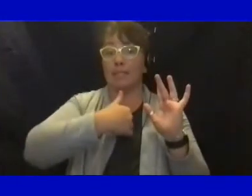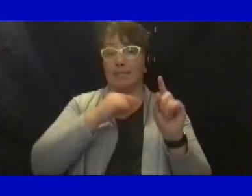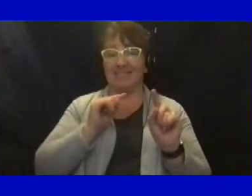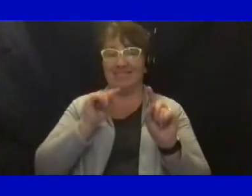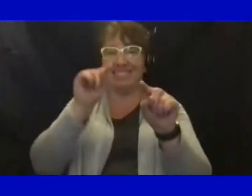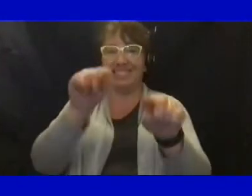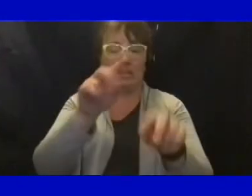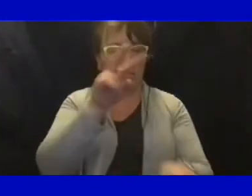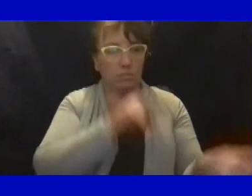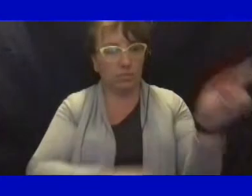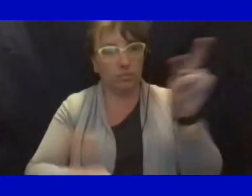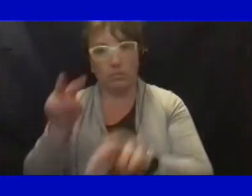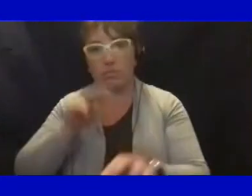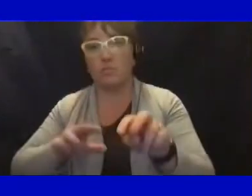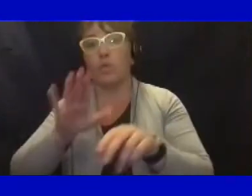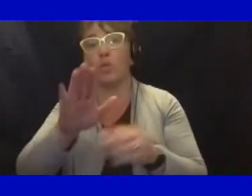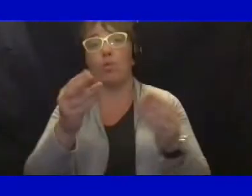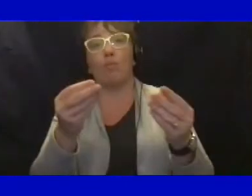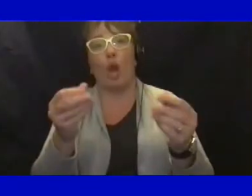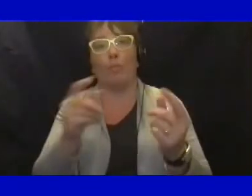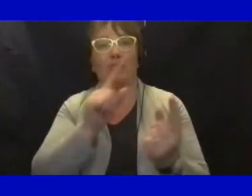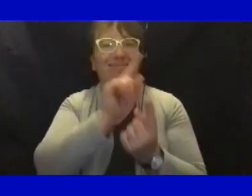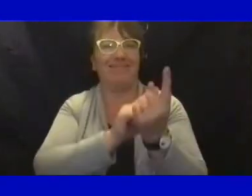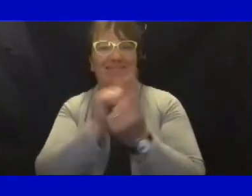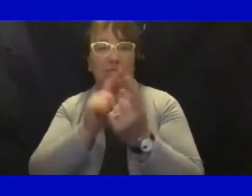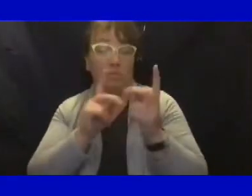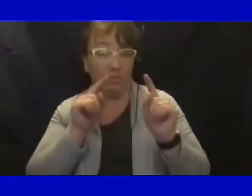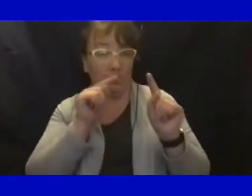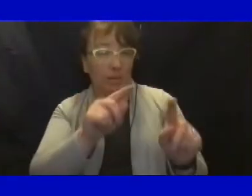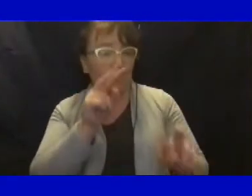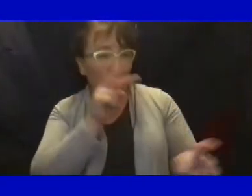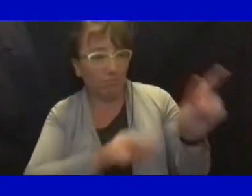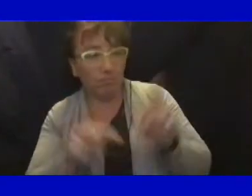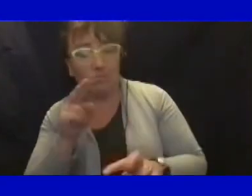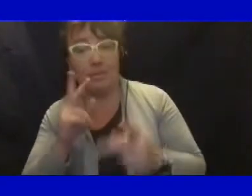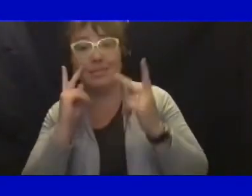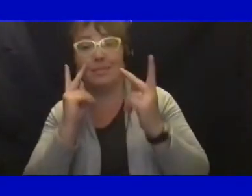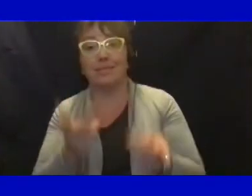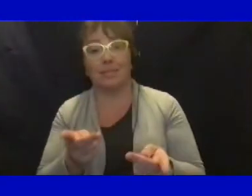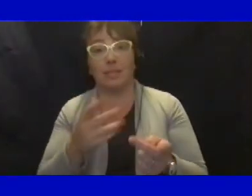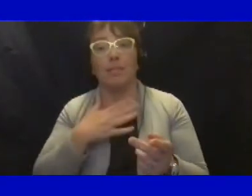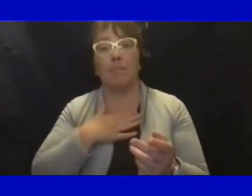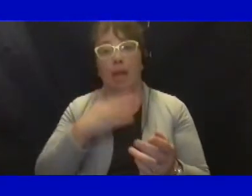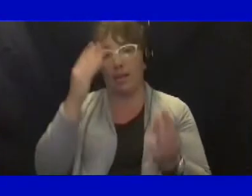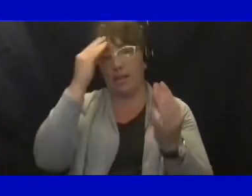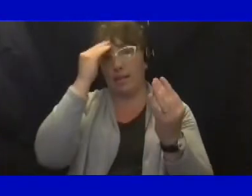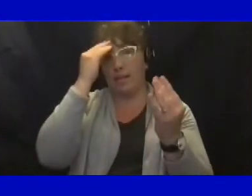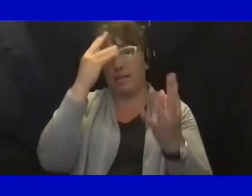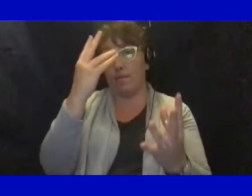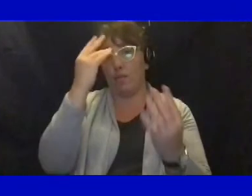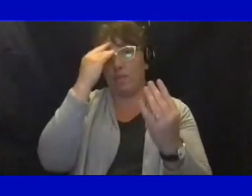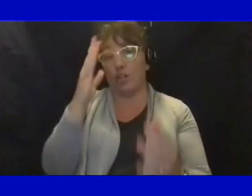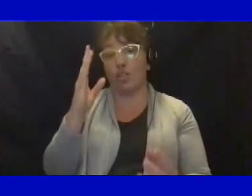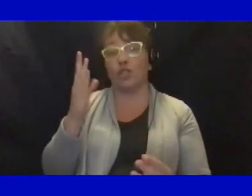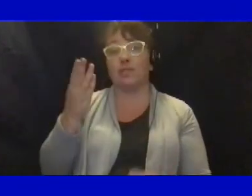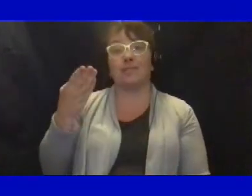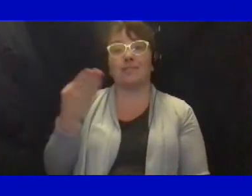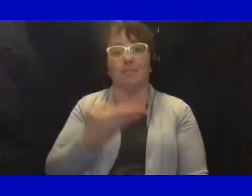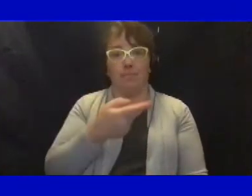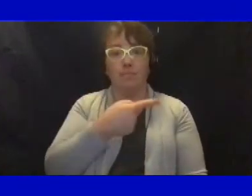property on a one-on-one, and my information will be